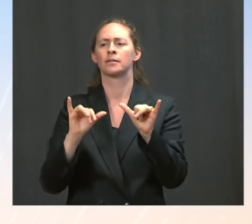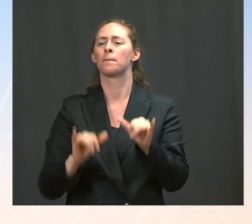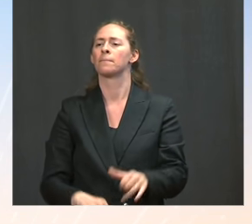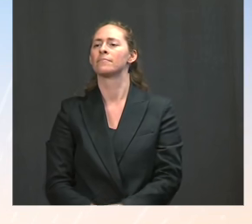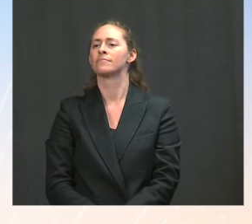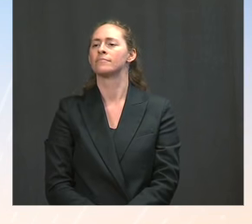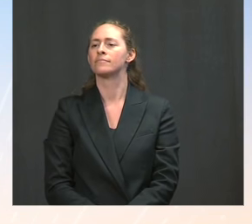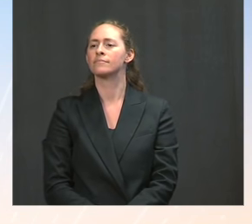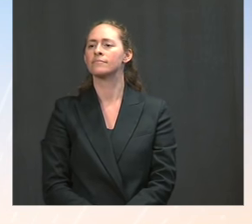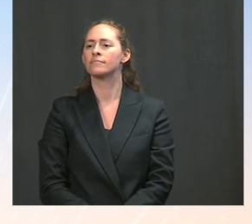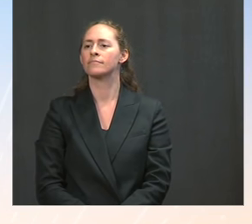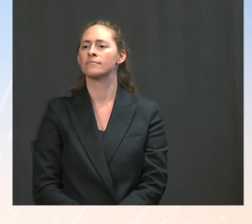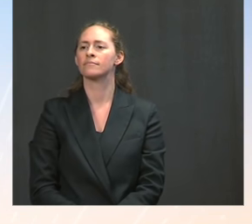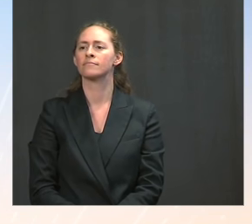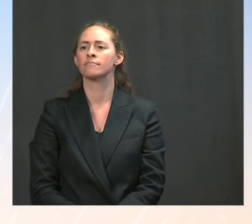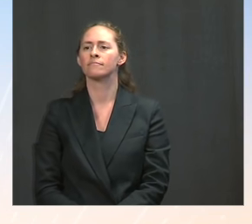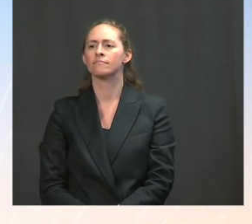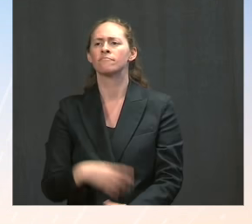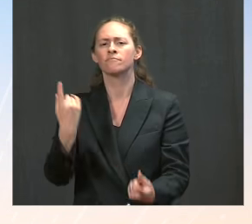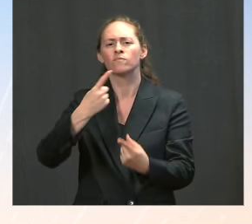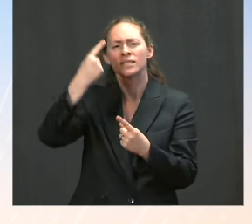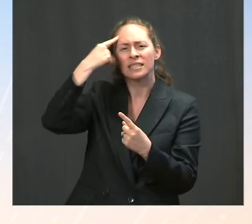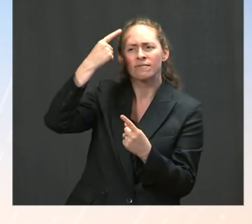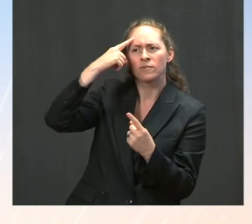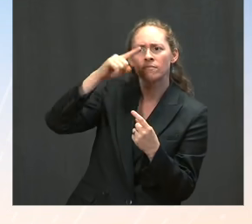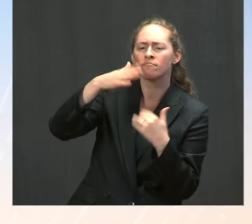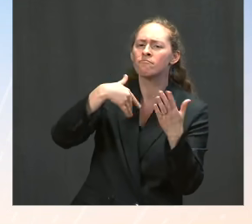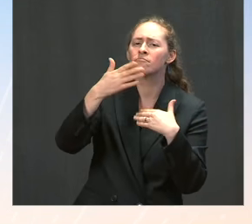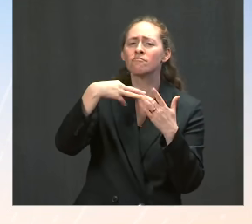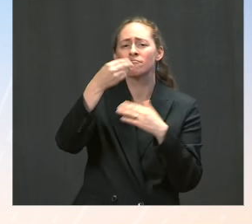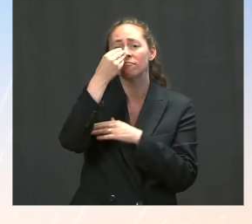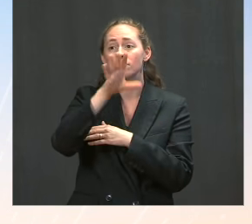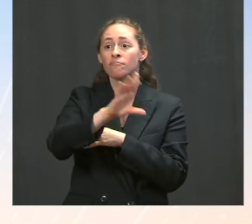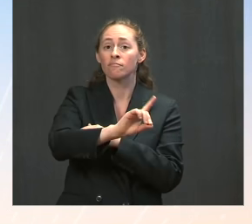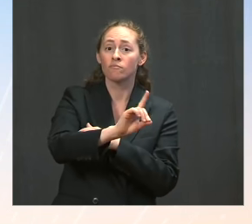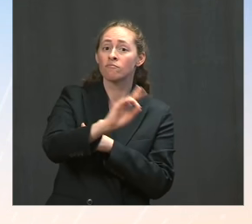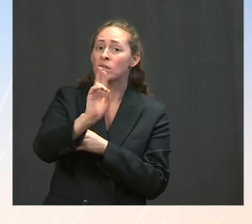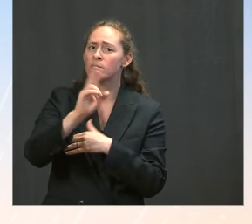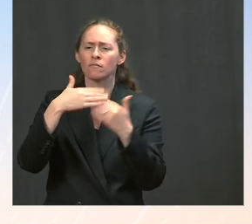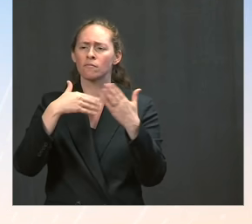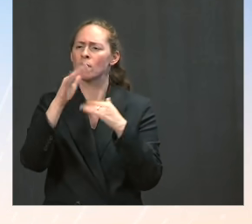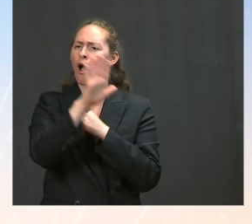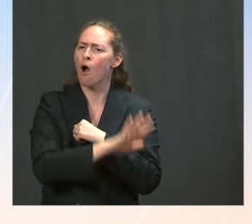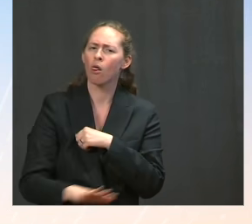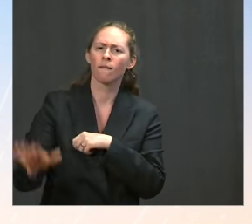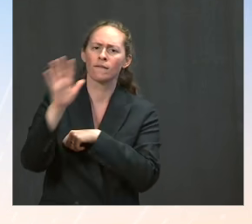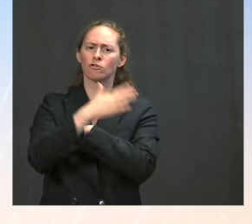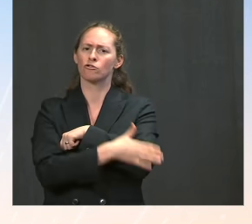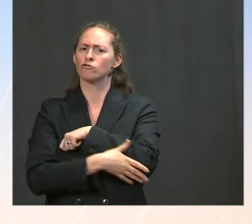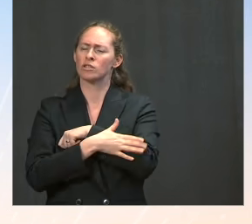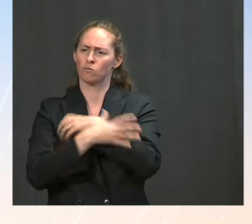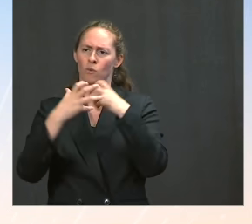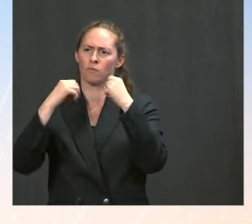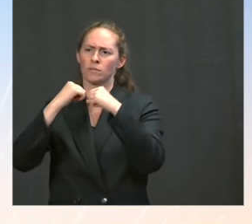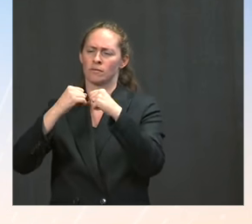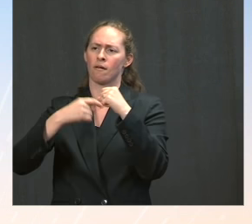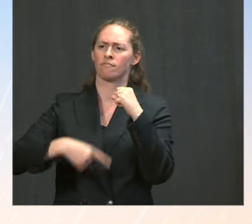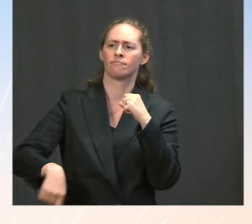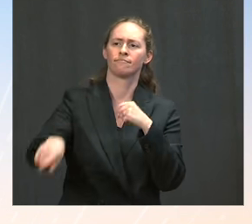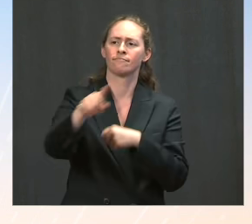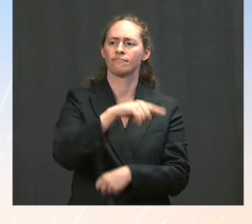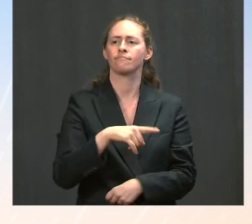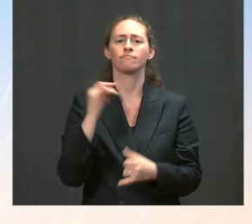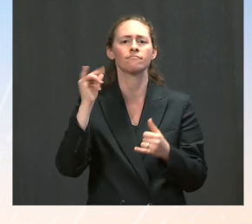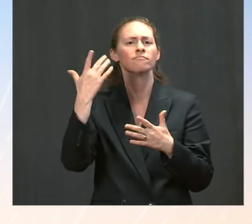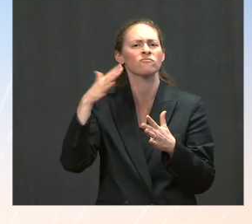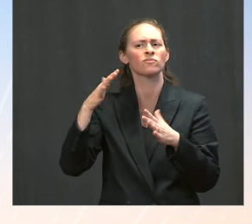Republicans, even people who did not vote for him. So one of the reasons that he did an event like the town hall last night, and one of the